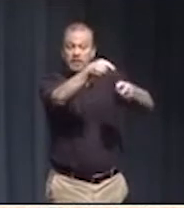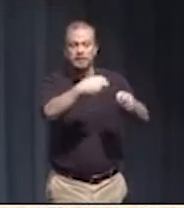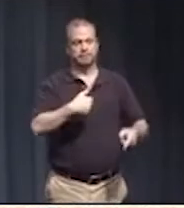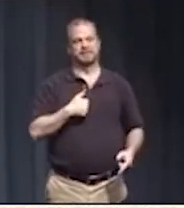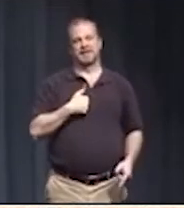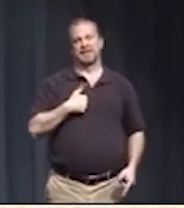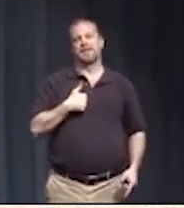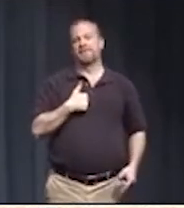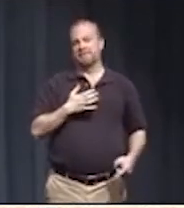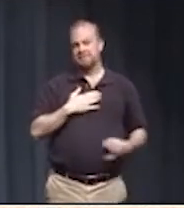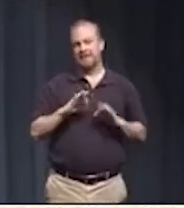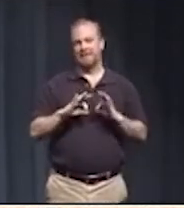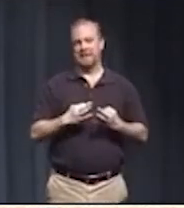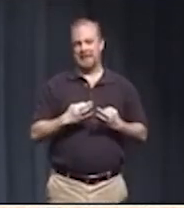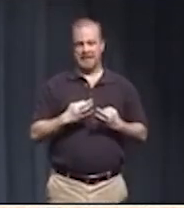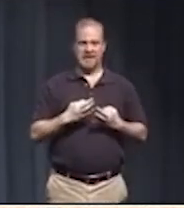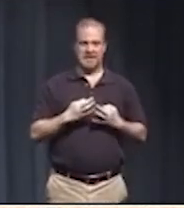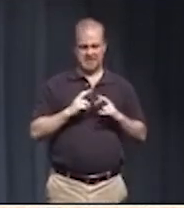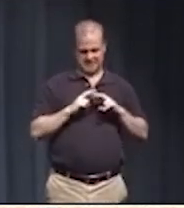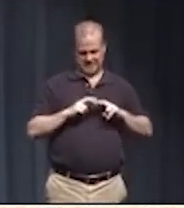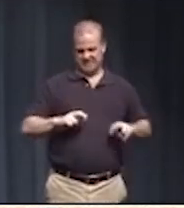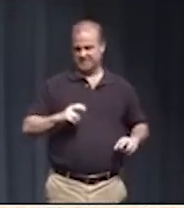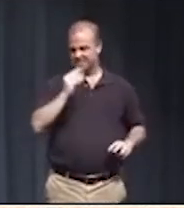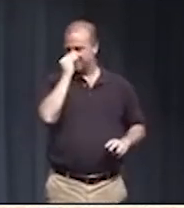myself and my own family under the bus.